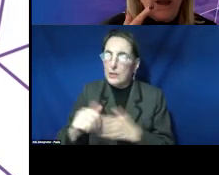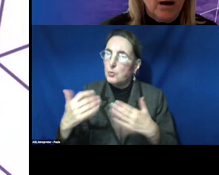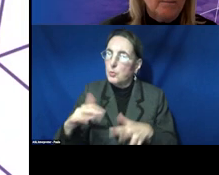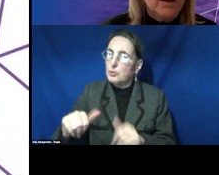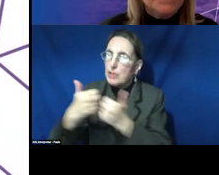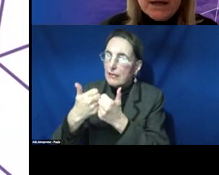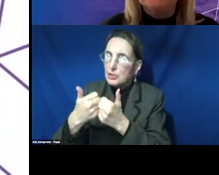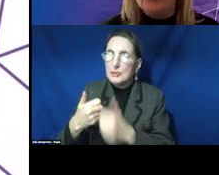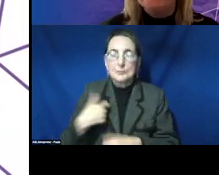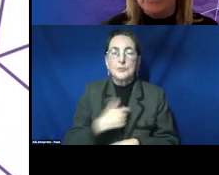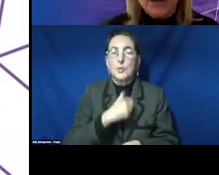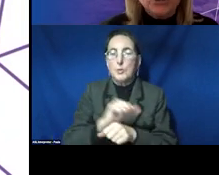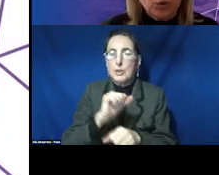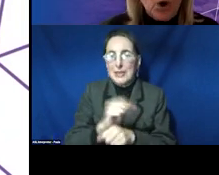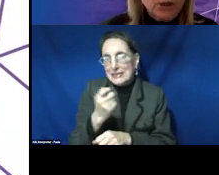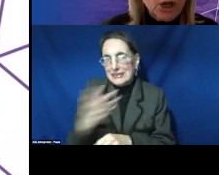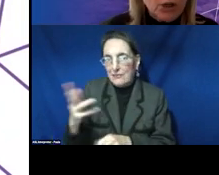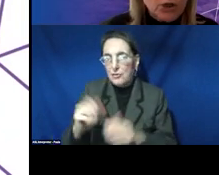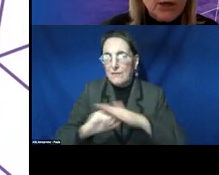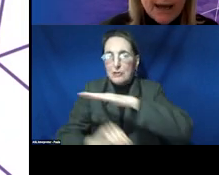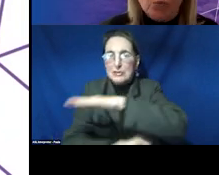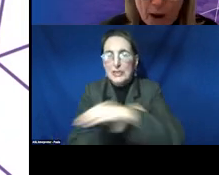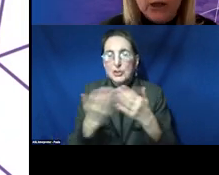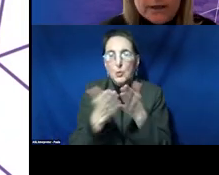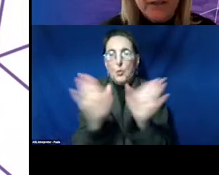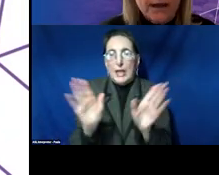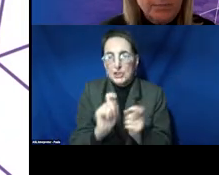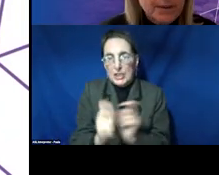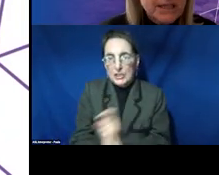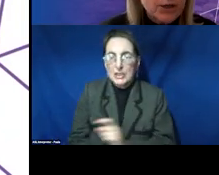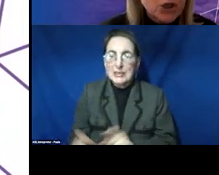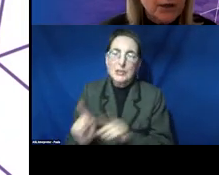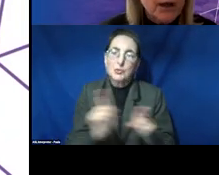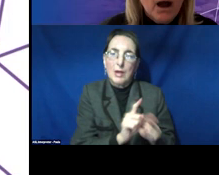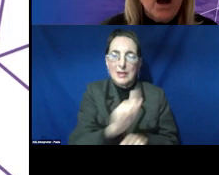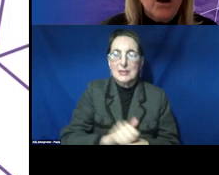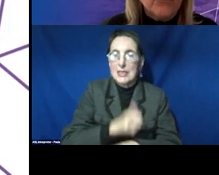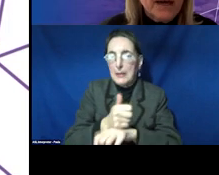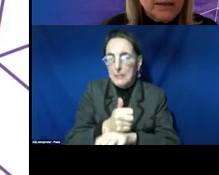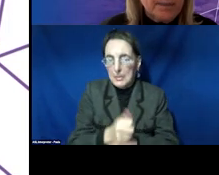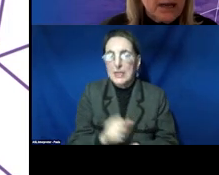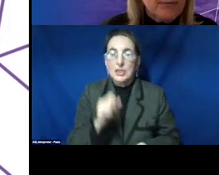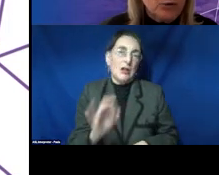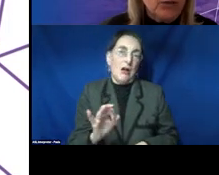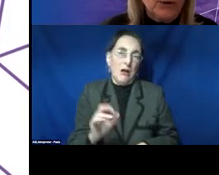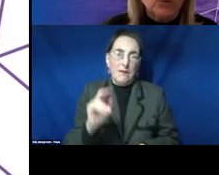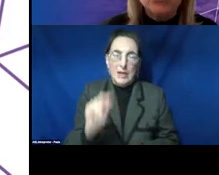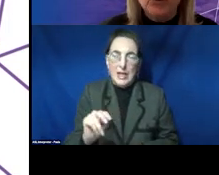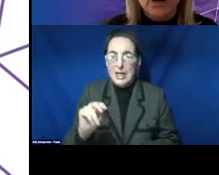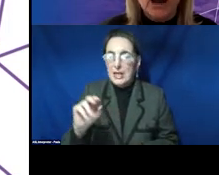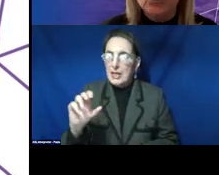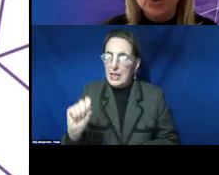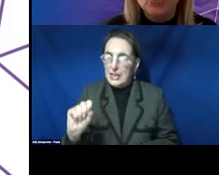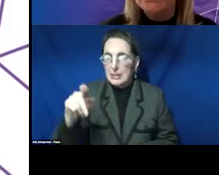on several foundation-wide changes, as well as the implementation of NSPM 33,